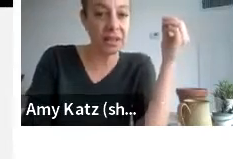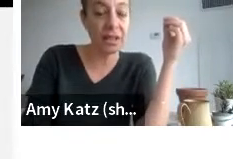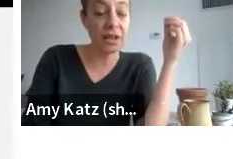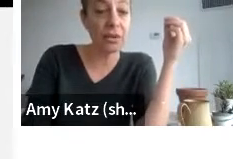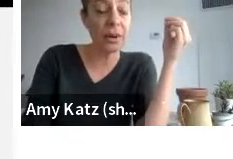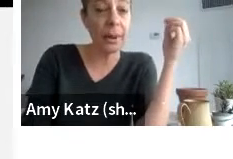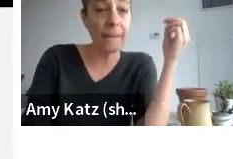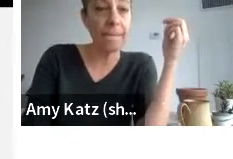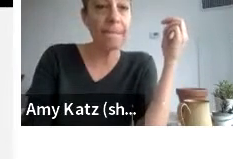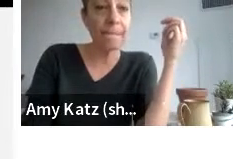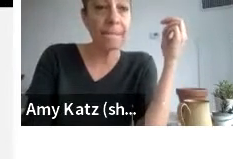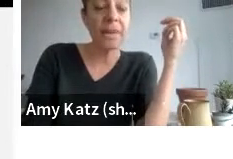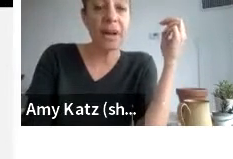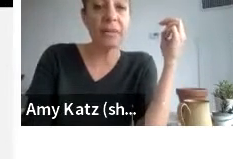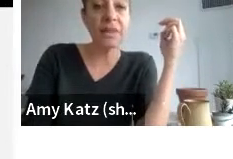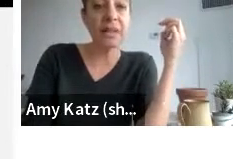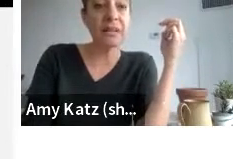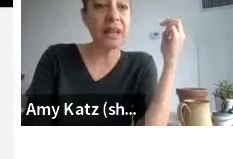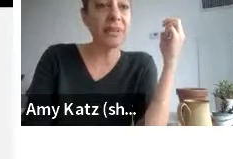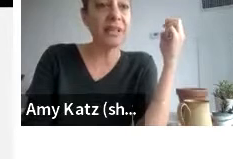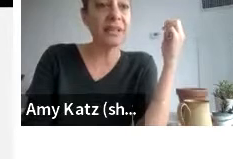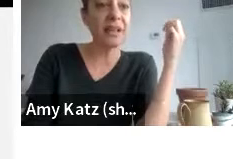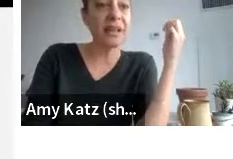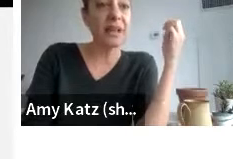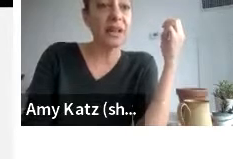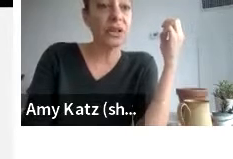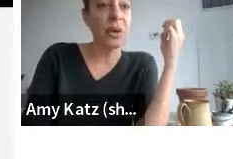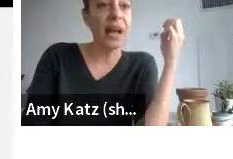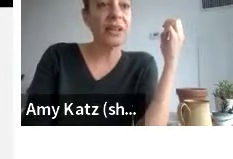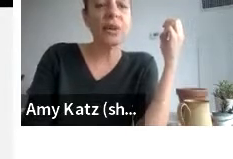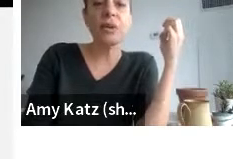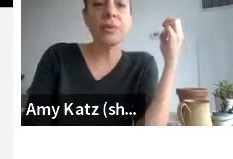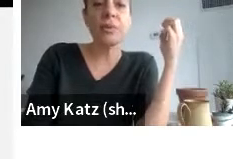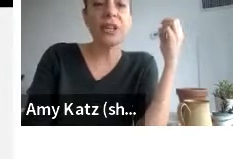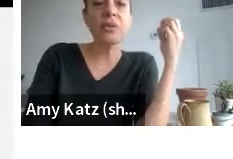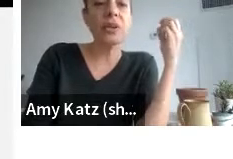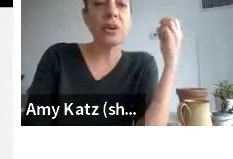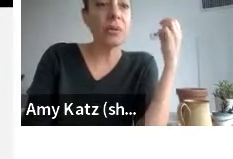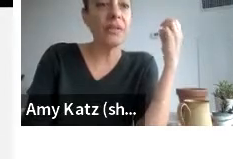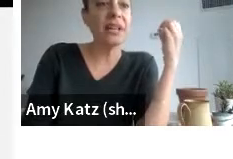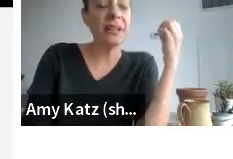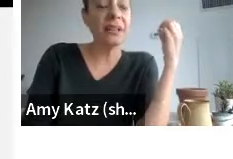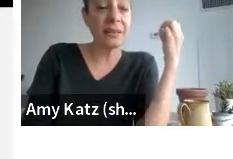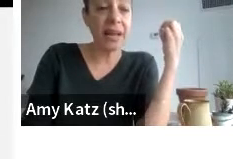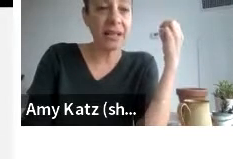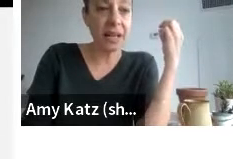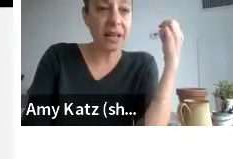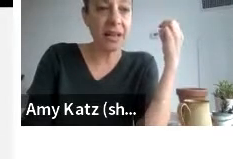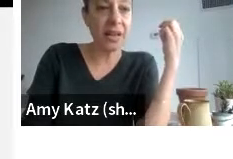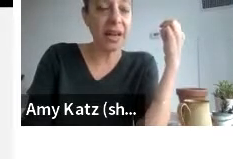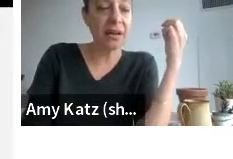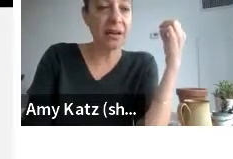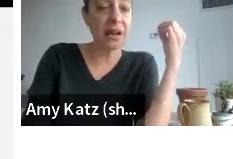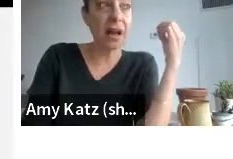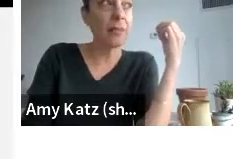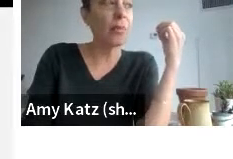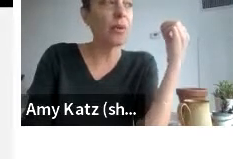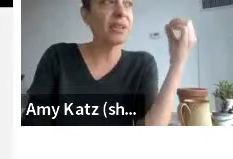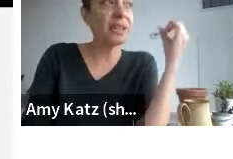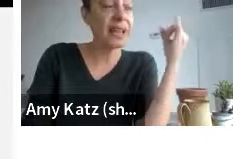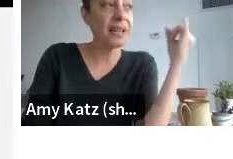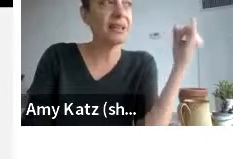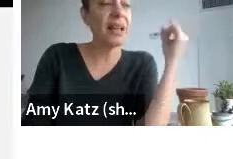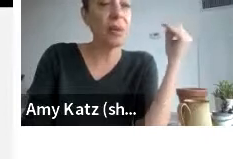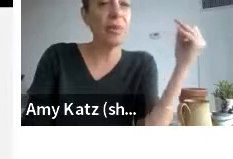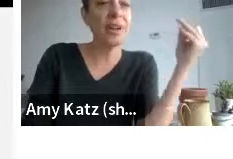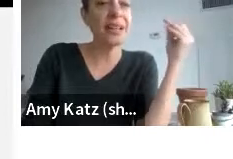deaths continue. Next slide, please. So as a group, we don't know of any systematic data that